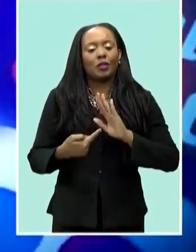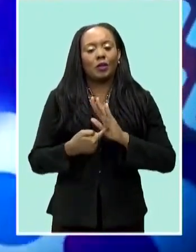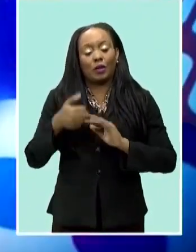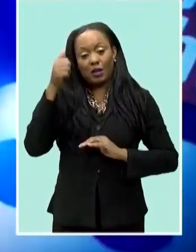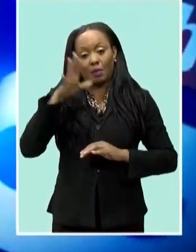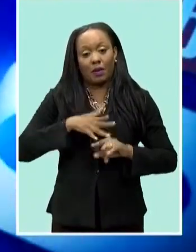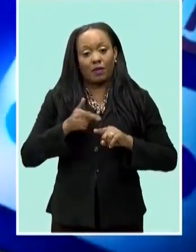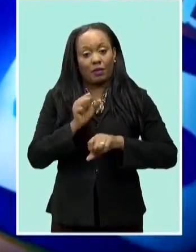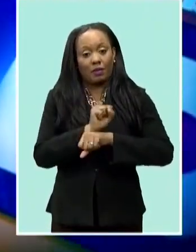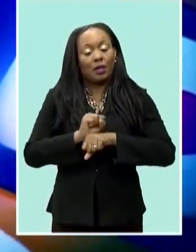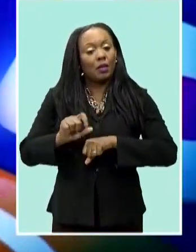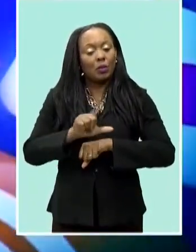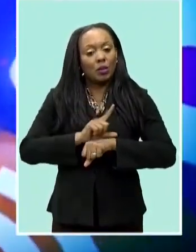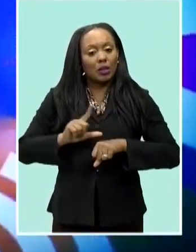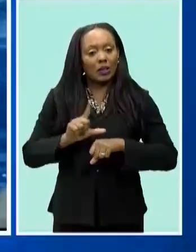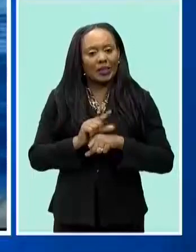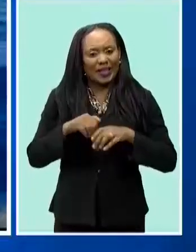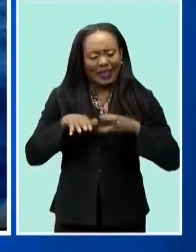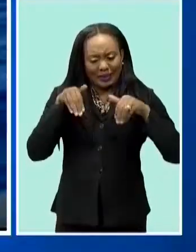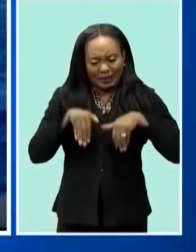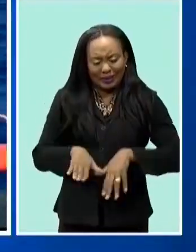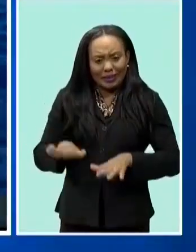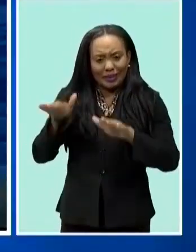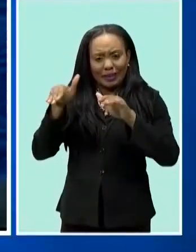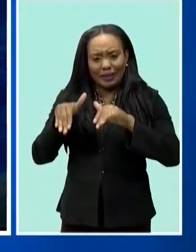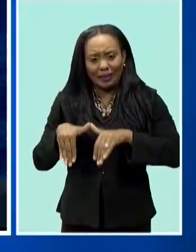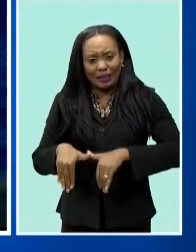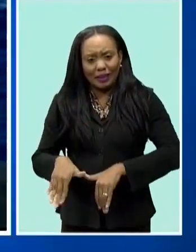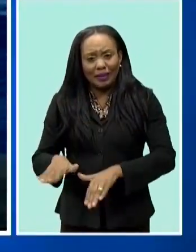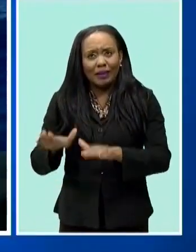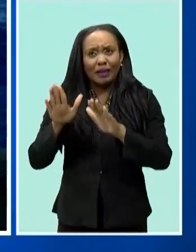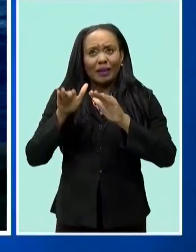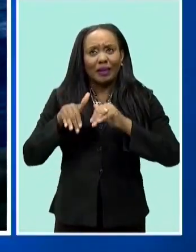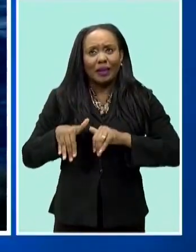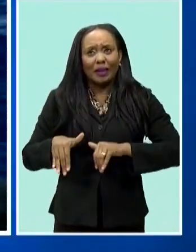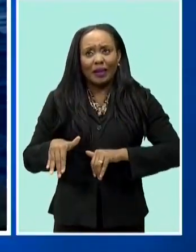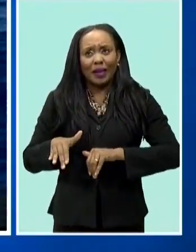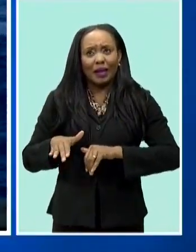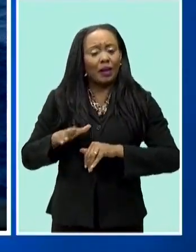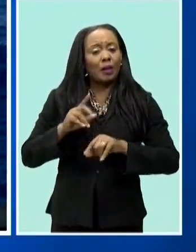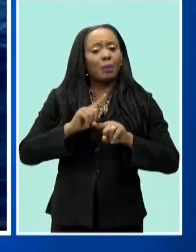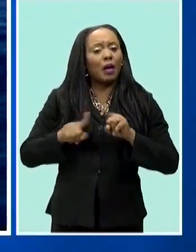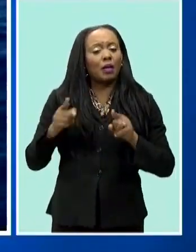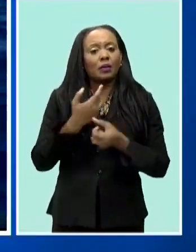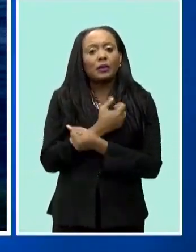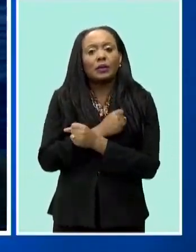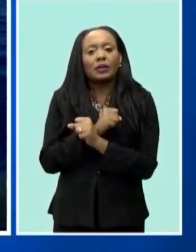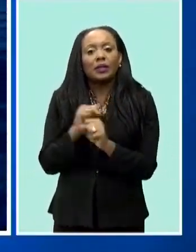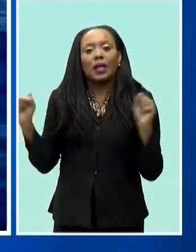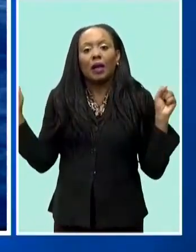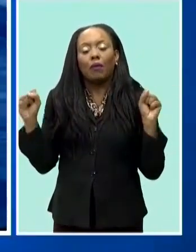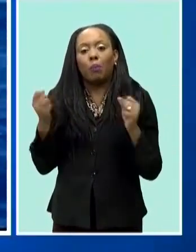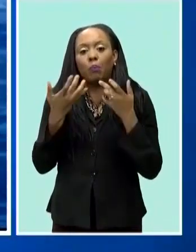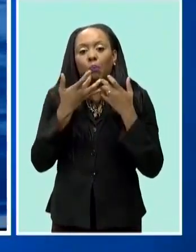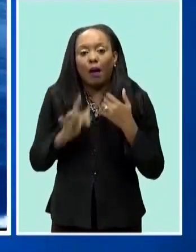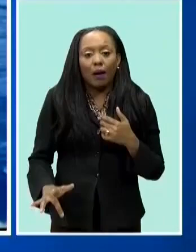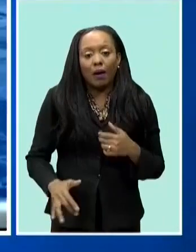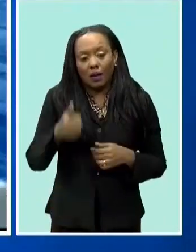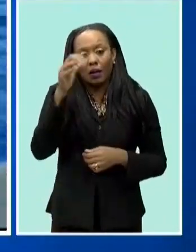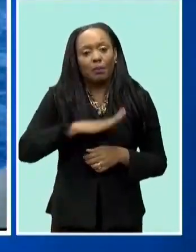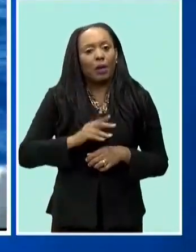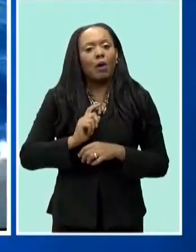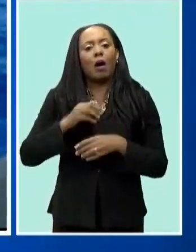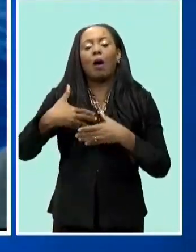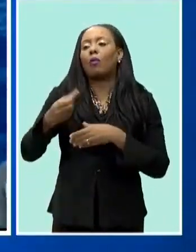St. Lucian man was rescued from choppy seas between his homeland and Dominica. Now, apparently the 30-year-old man went fishing with two